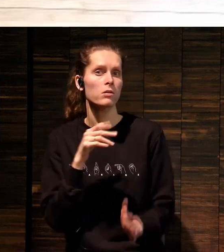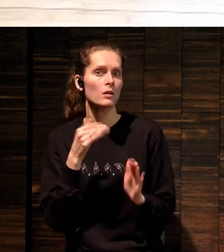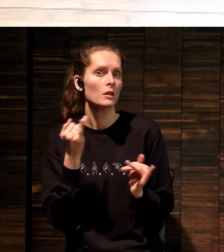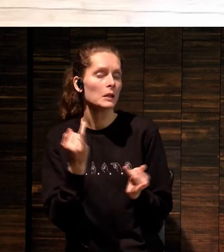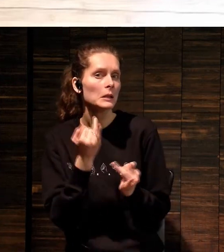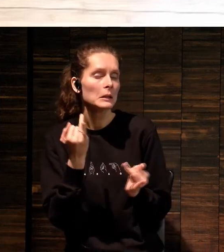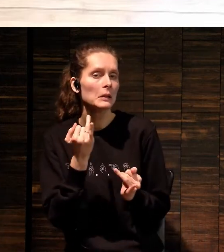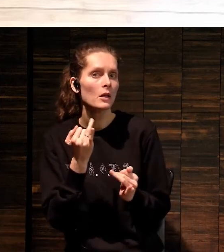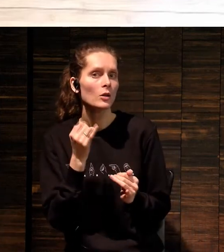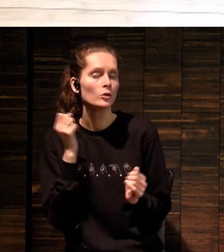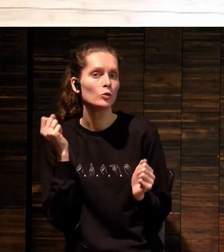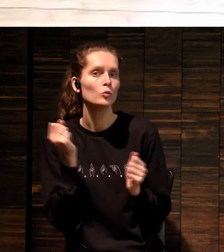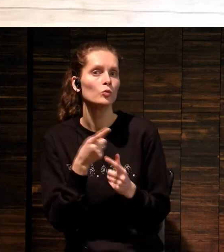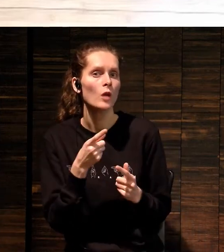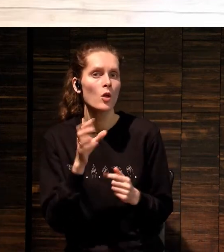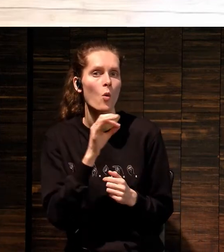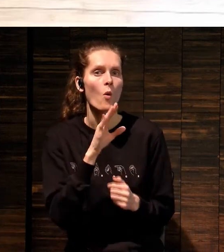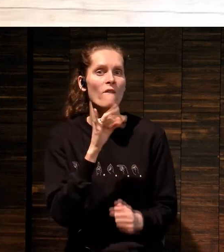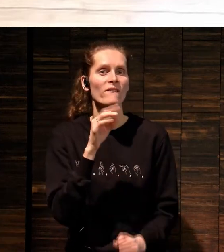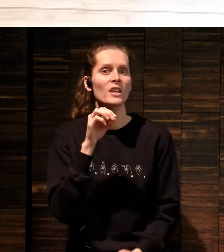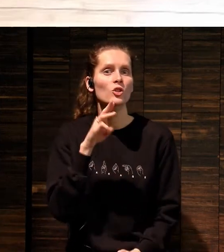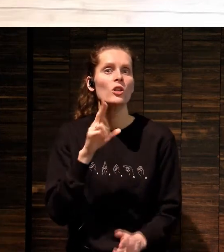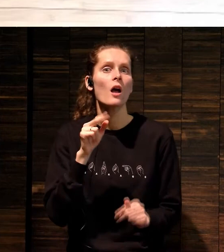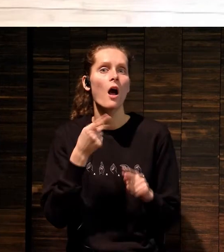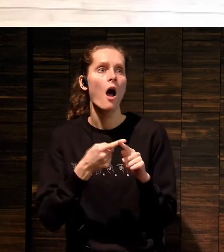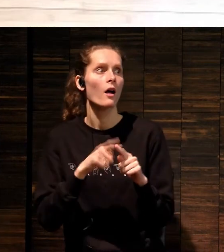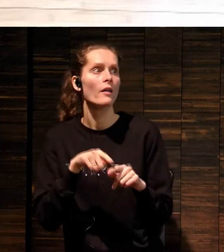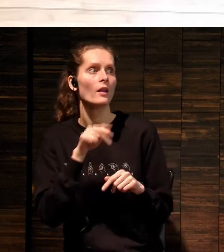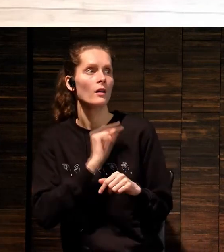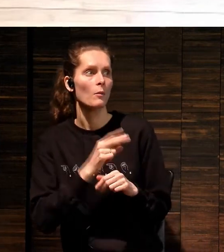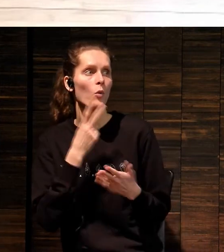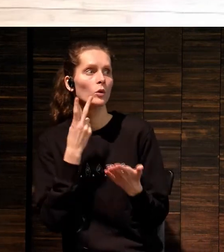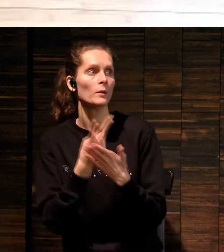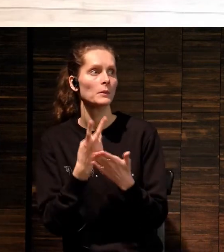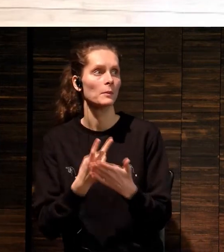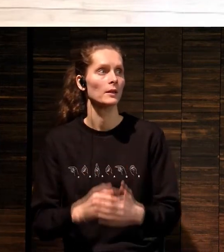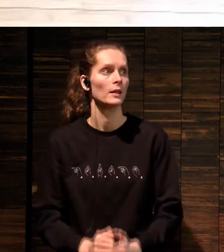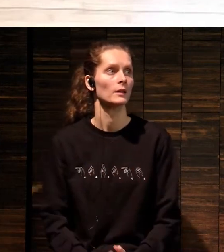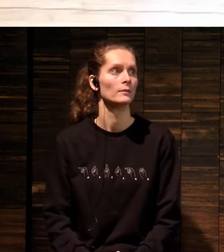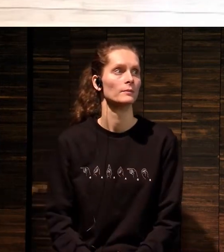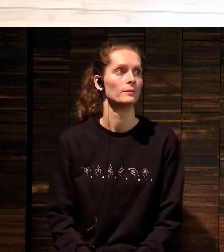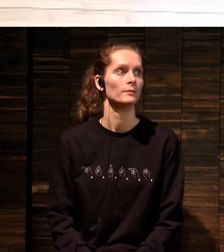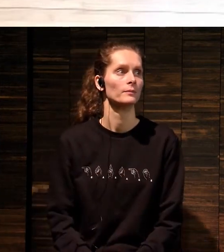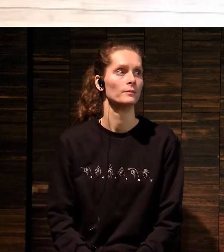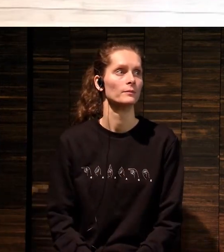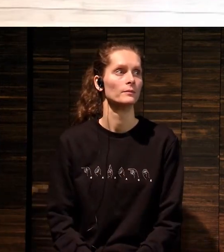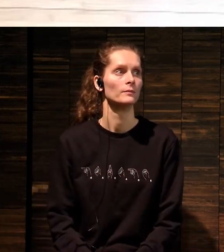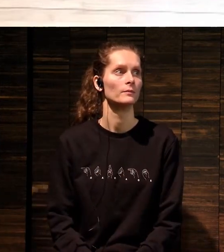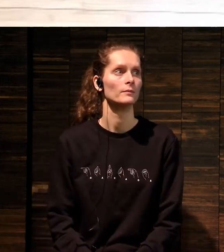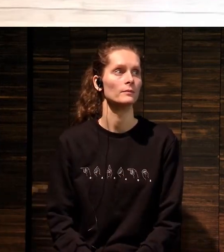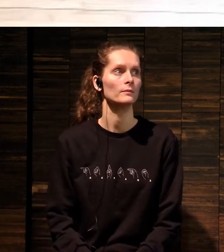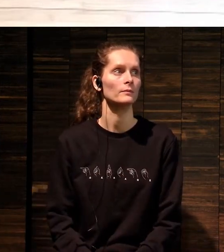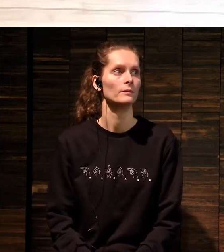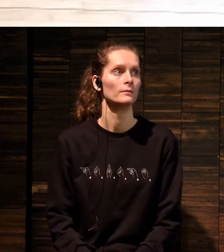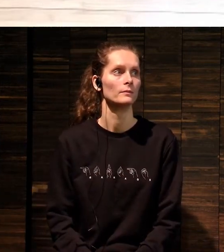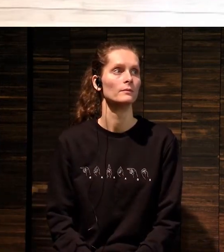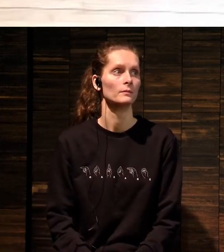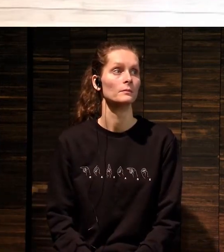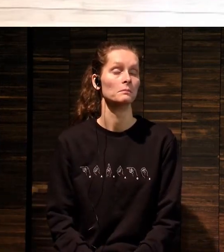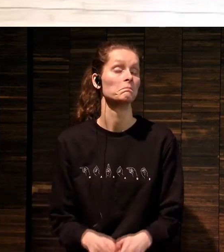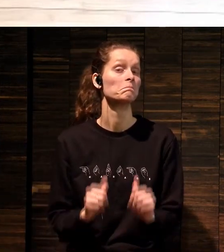Matt, we think that it's interesting to learn more about how the widget works on a test site. Yes. Okay, great.